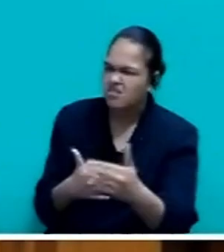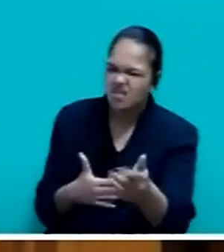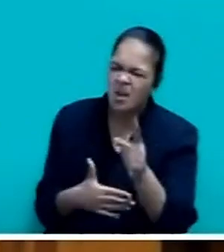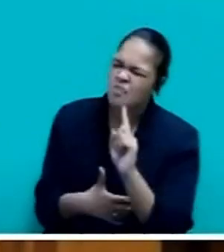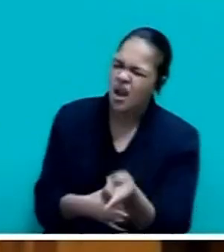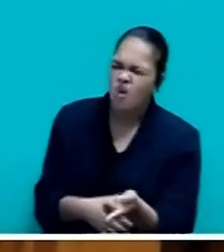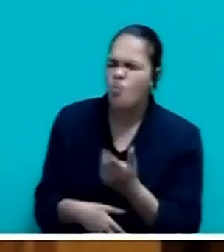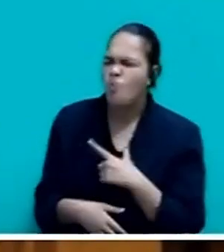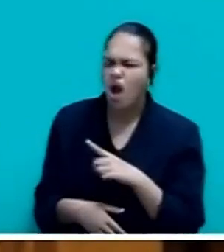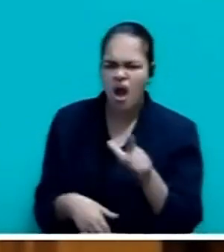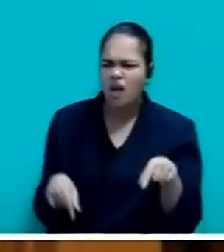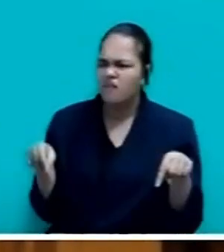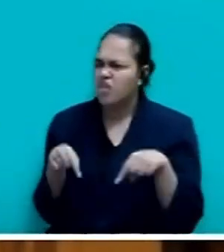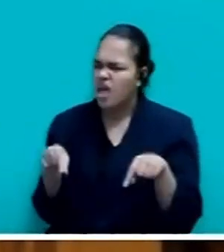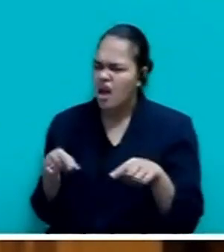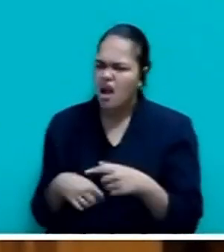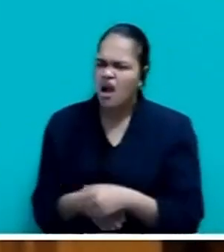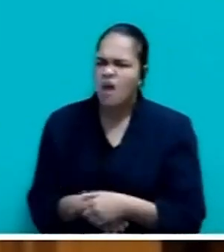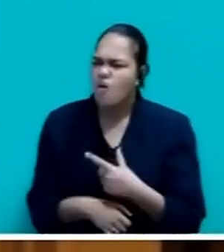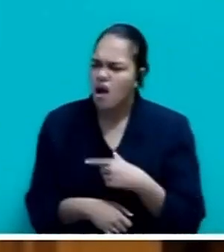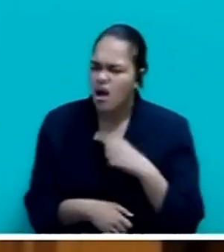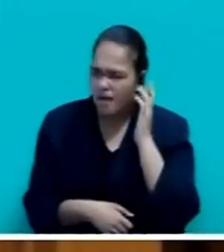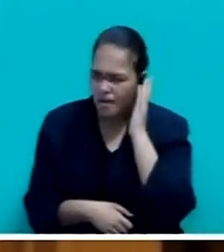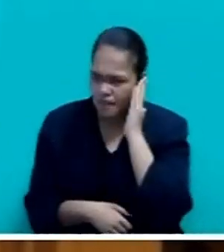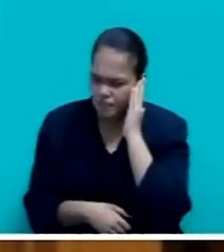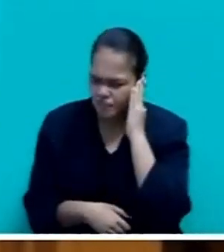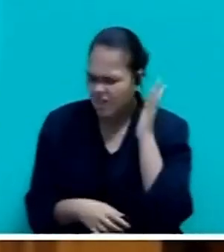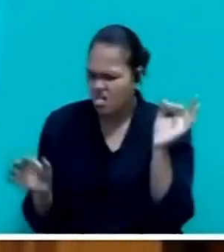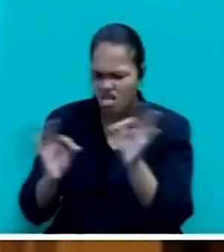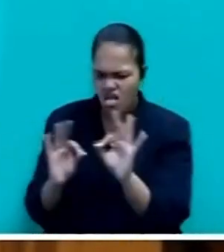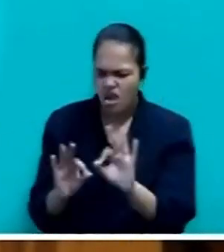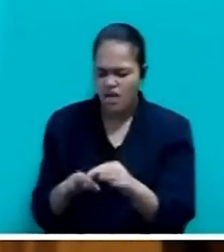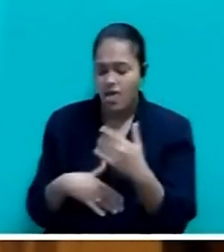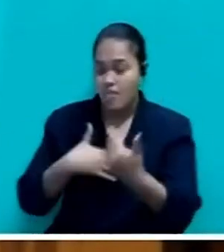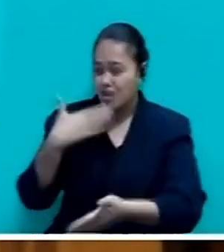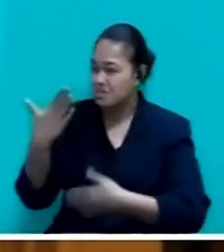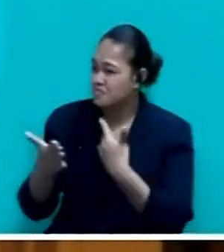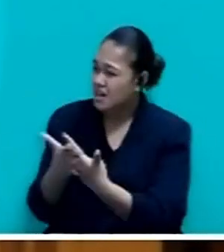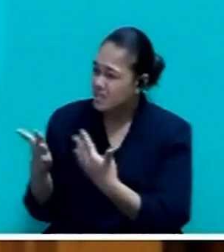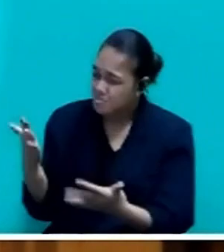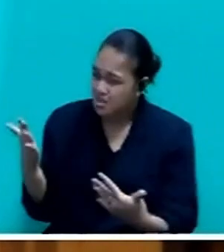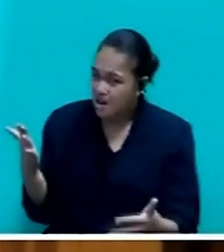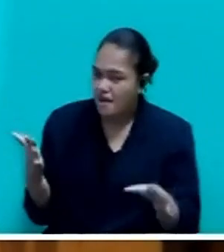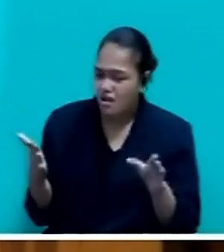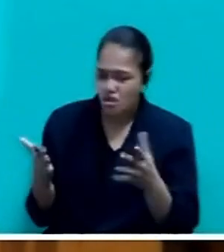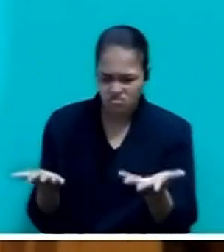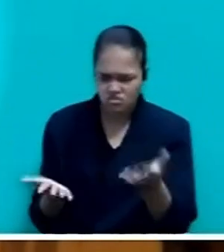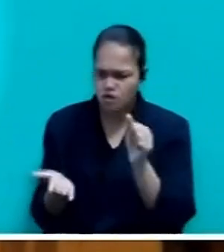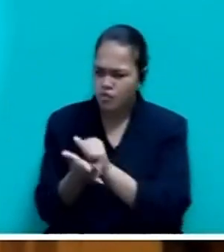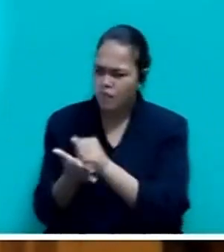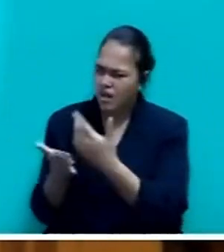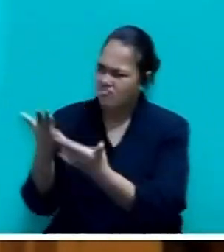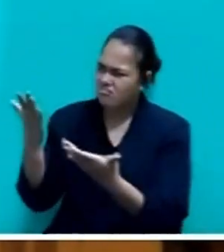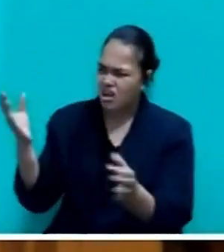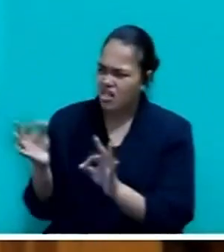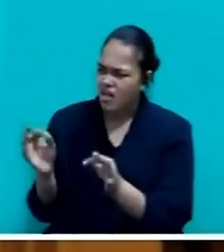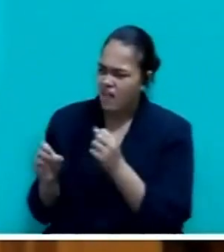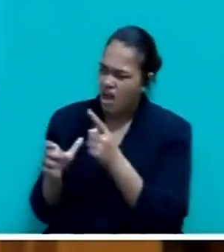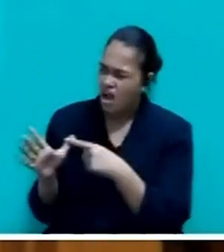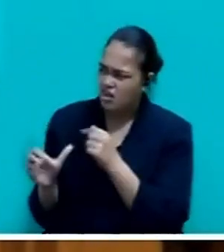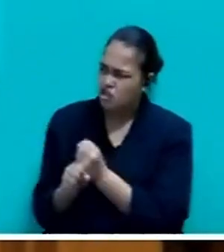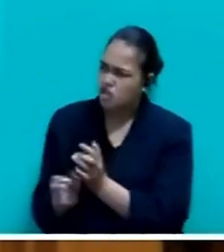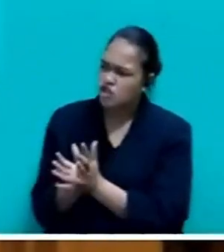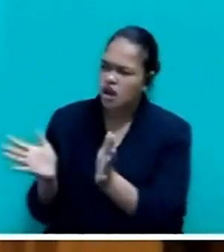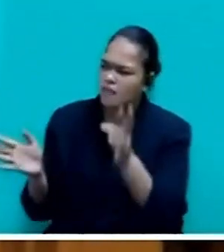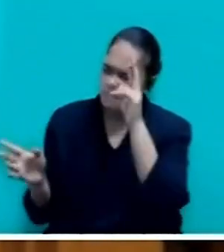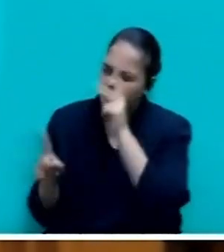fear? Why the urgency? No explanation proffered by the Honourable Attorney General. None to say that this is going